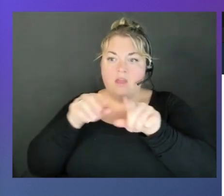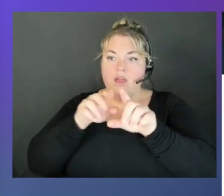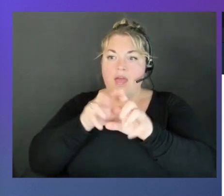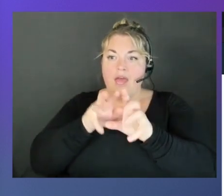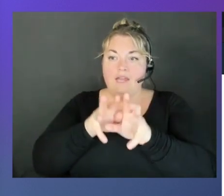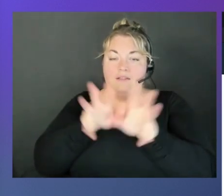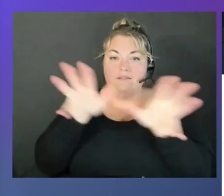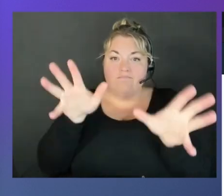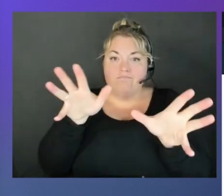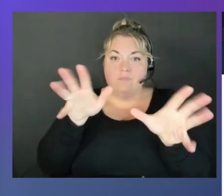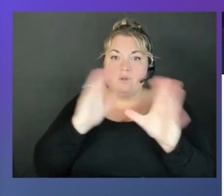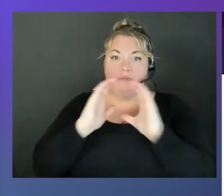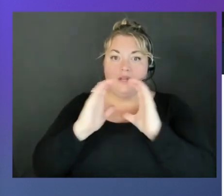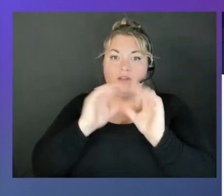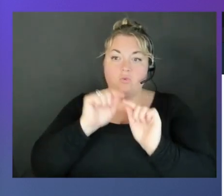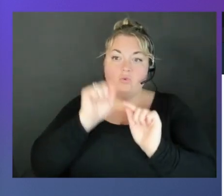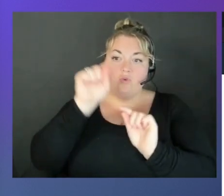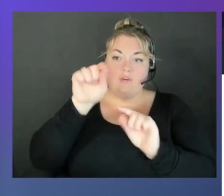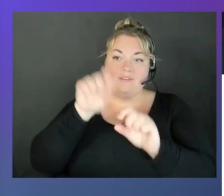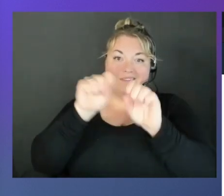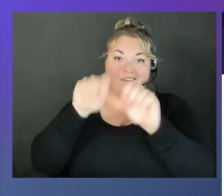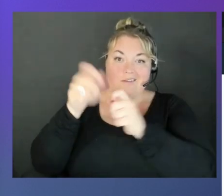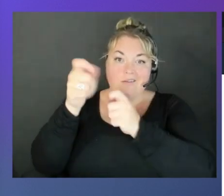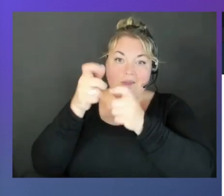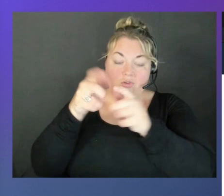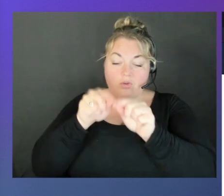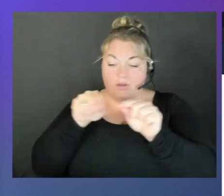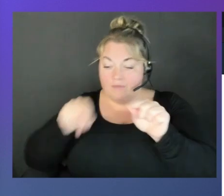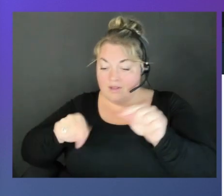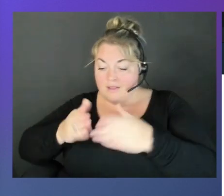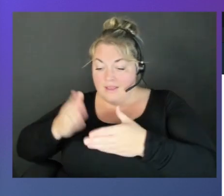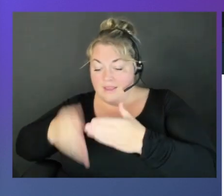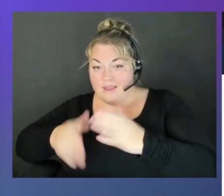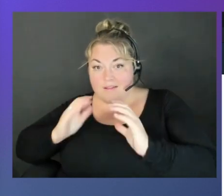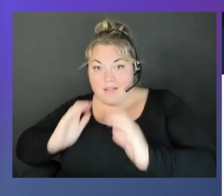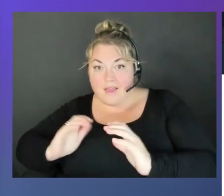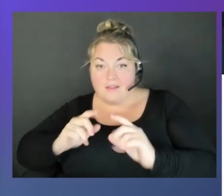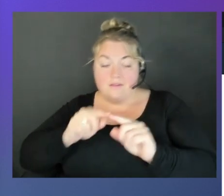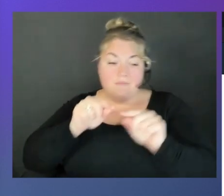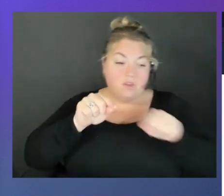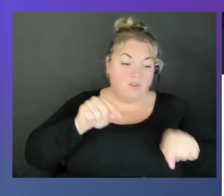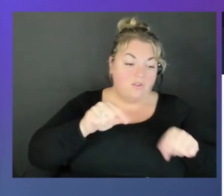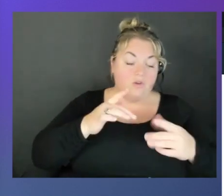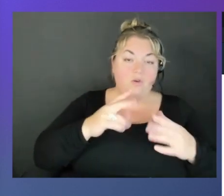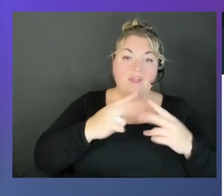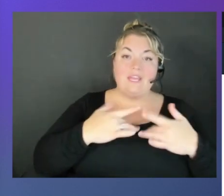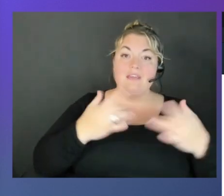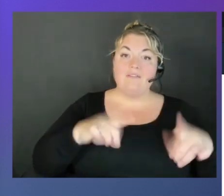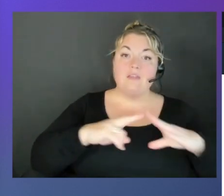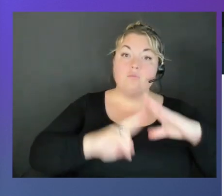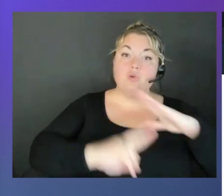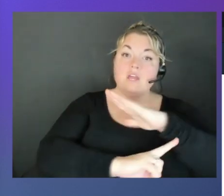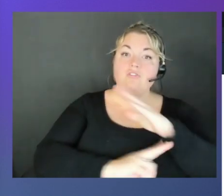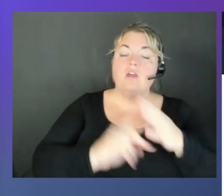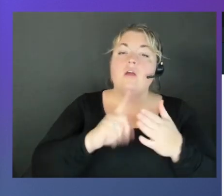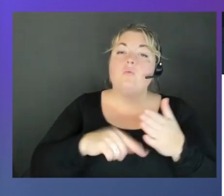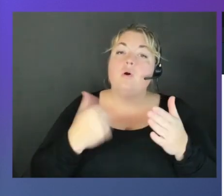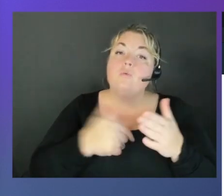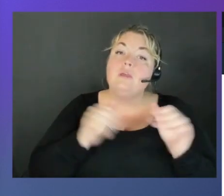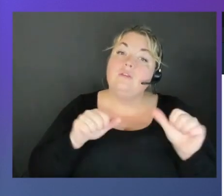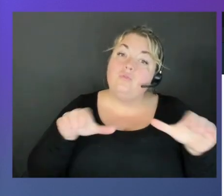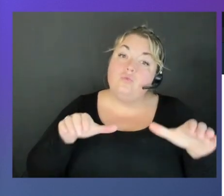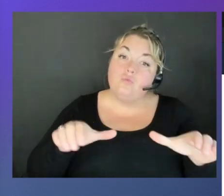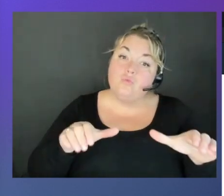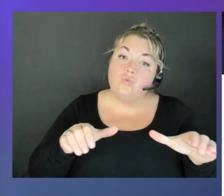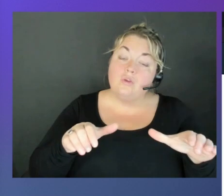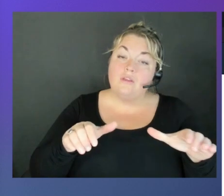communicating to Systems Manager. It's communicating to an end client. It's communicating to EventBridge. And what we're going to do is,